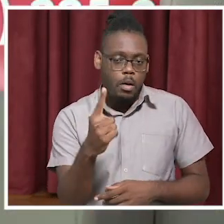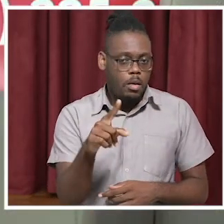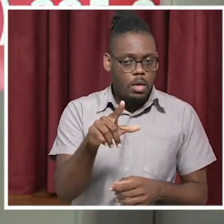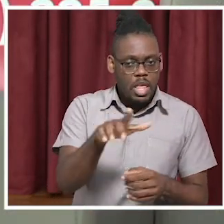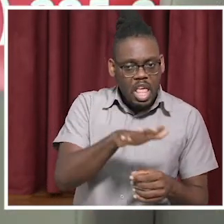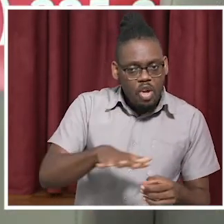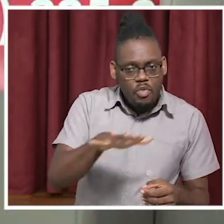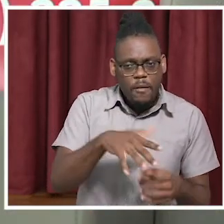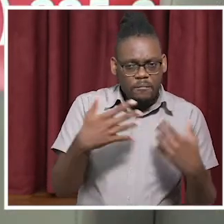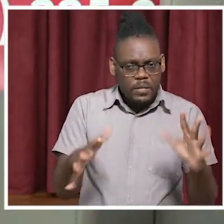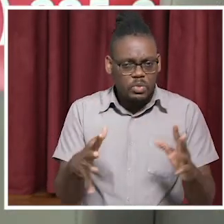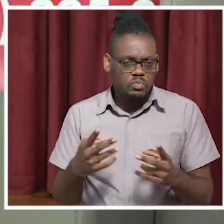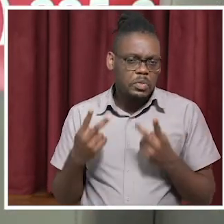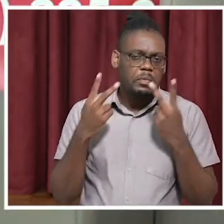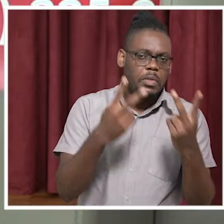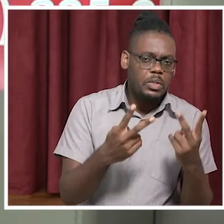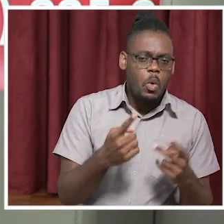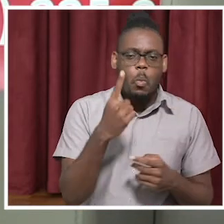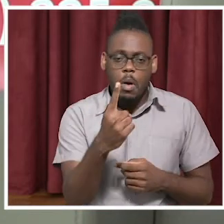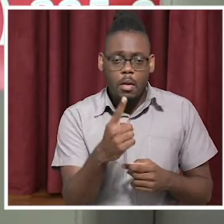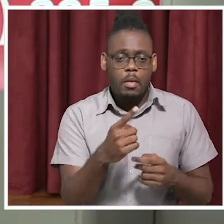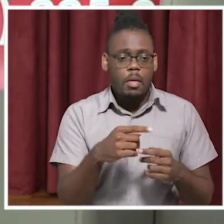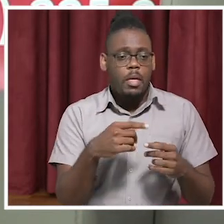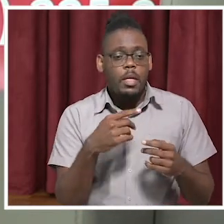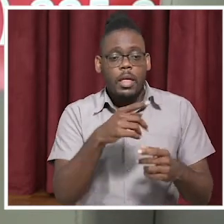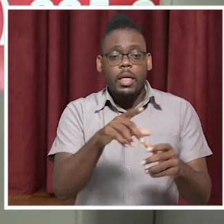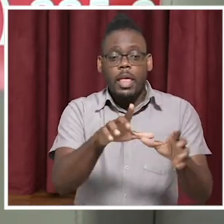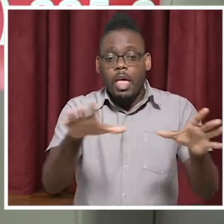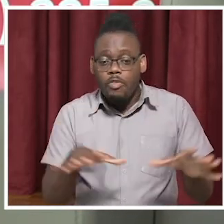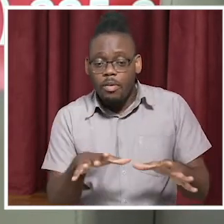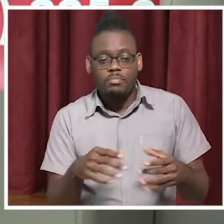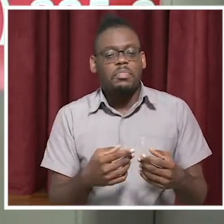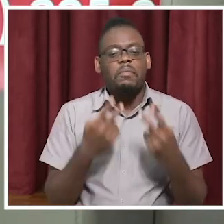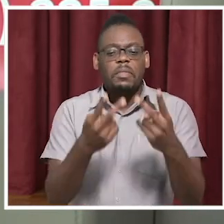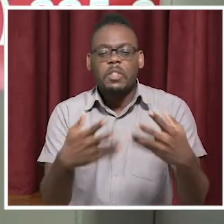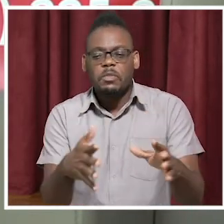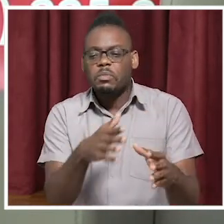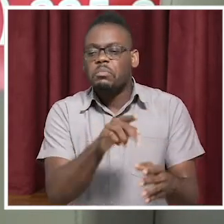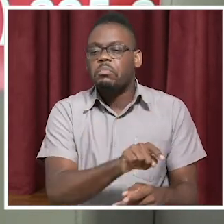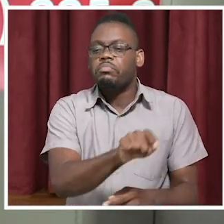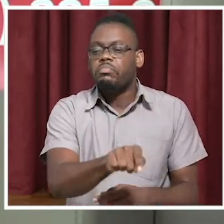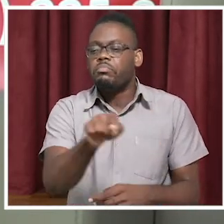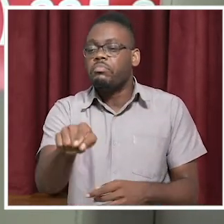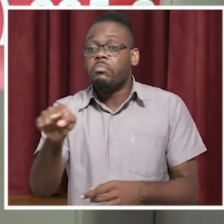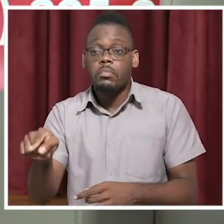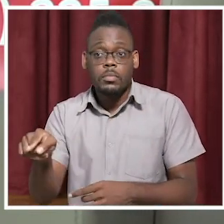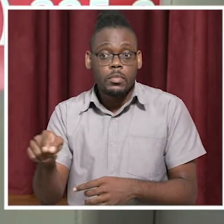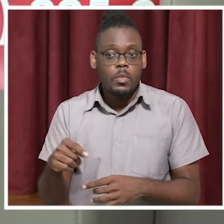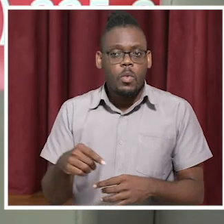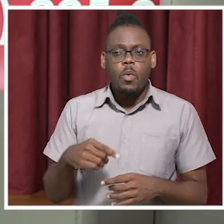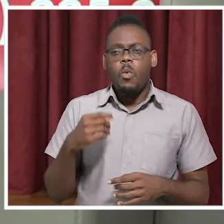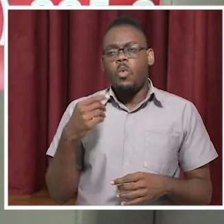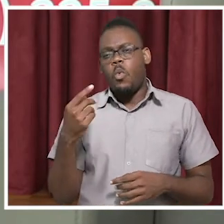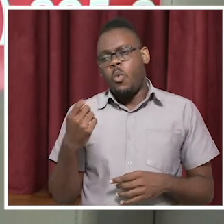Usually it's about one or two locations per month. Okay. One or two locations. So we try to get out into the country, or